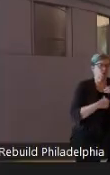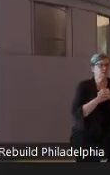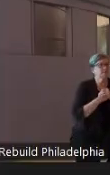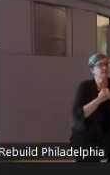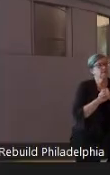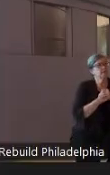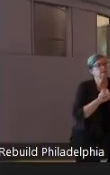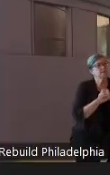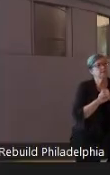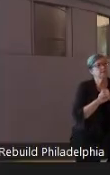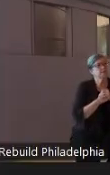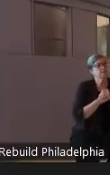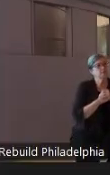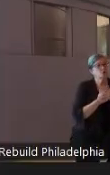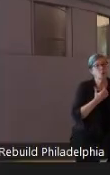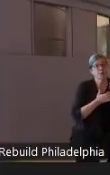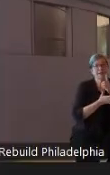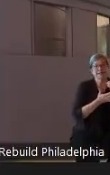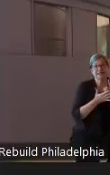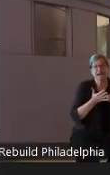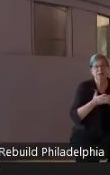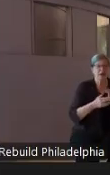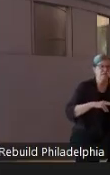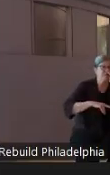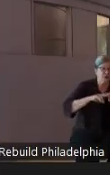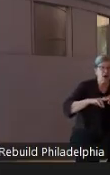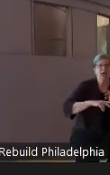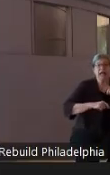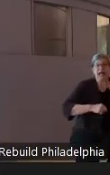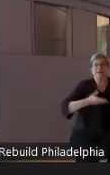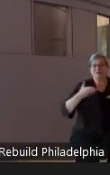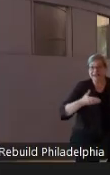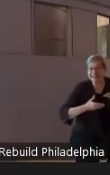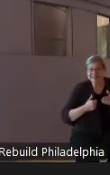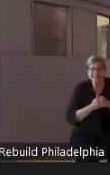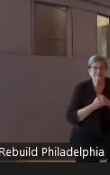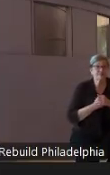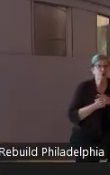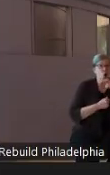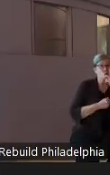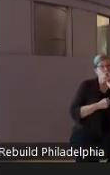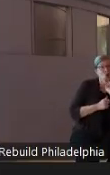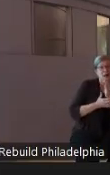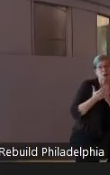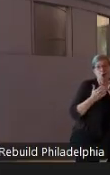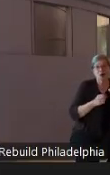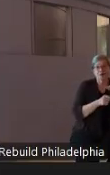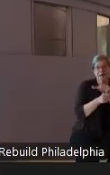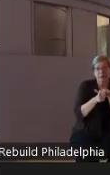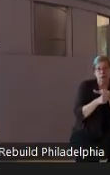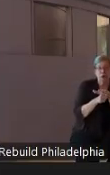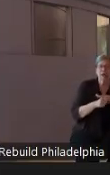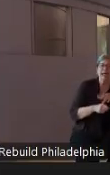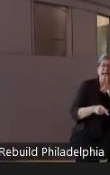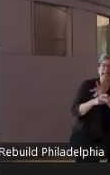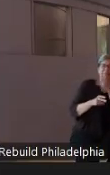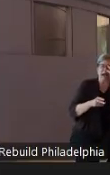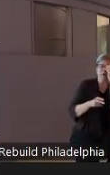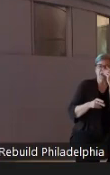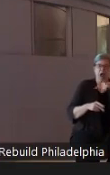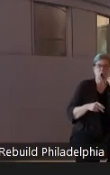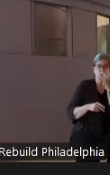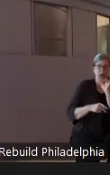community meetings talking about the design was to keep it fun and inviting, make it look like part of the neighborhood, and to keep the outside looking